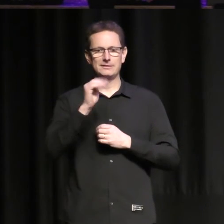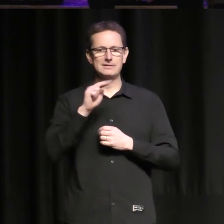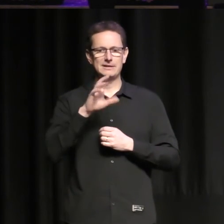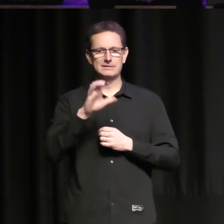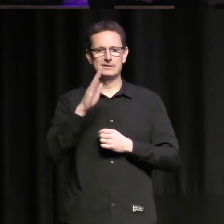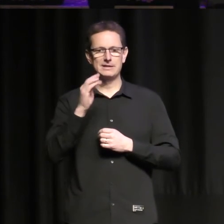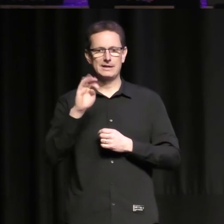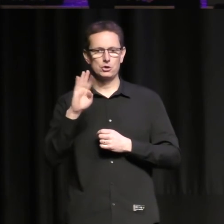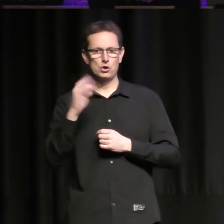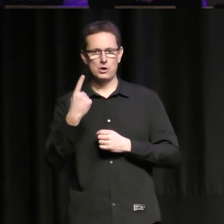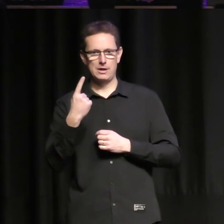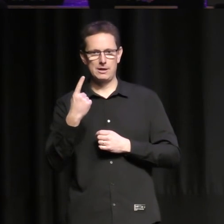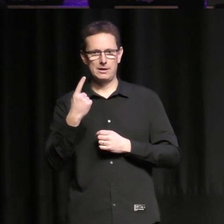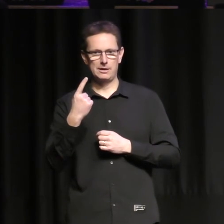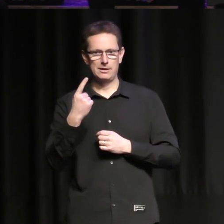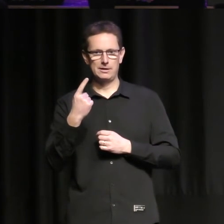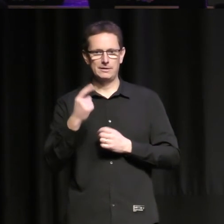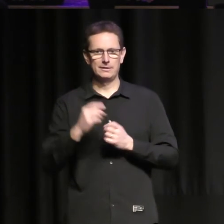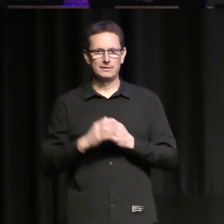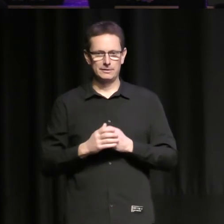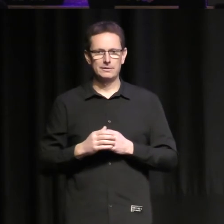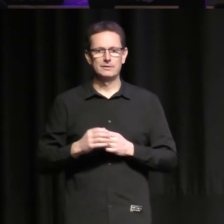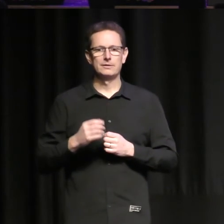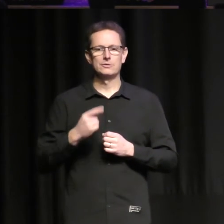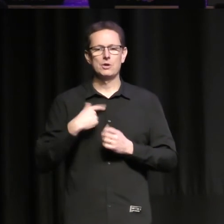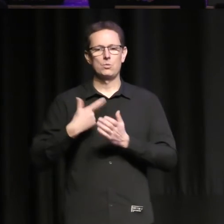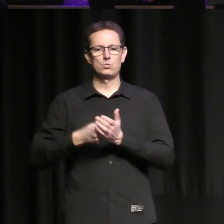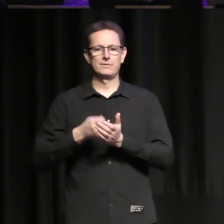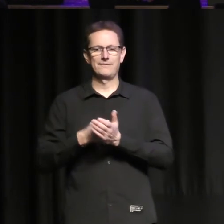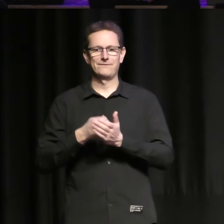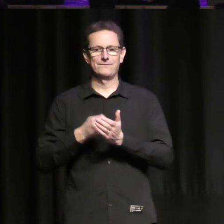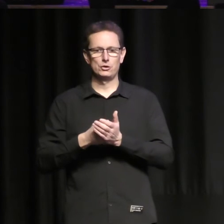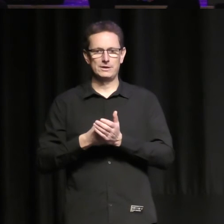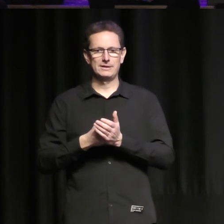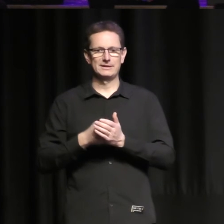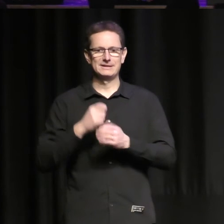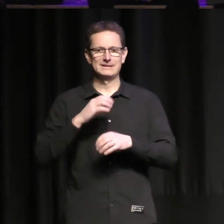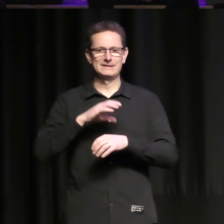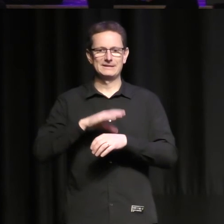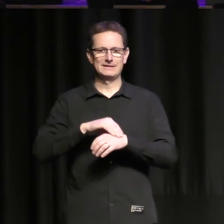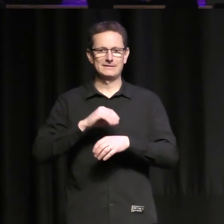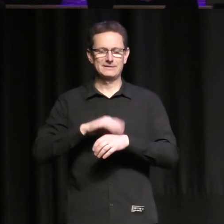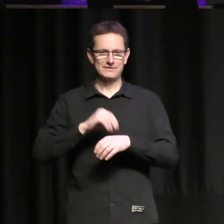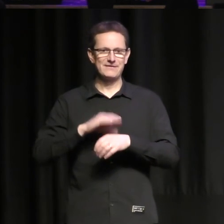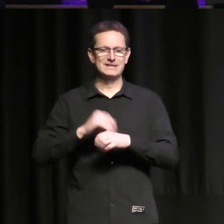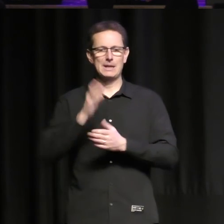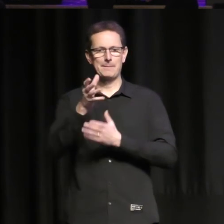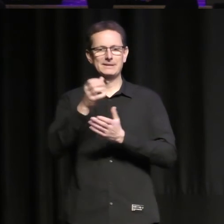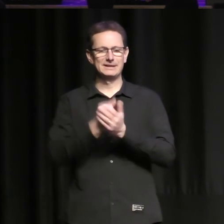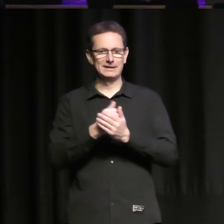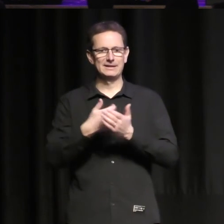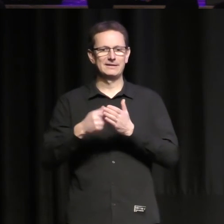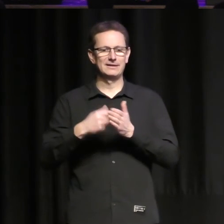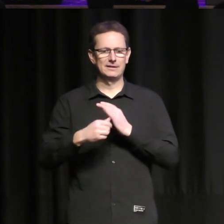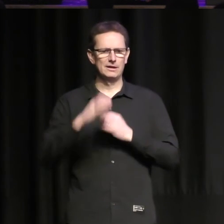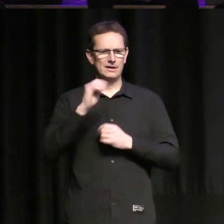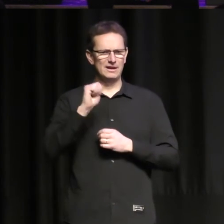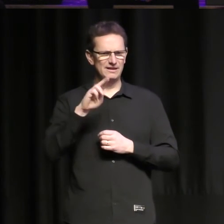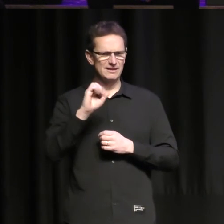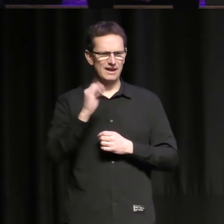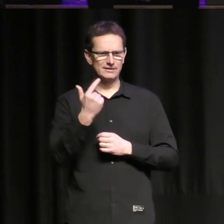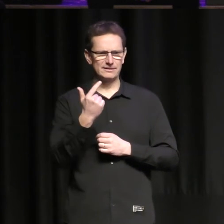I'm the president of the board of the Swedish party Enhet, which